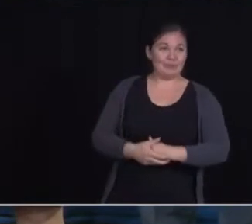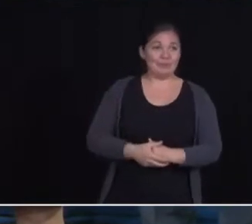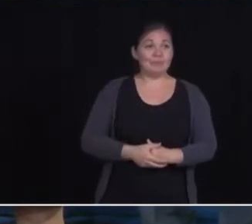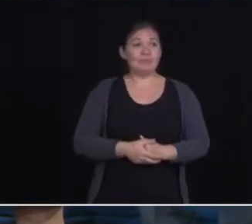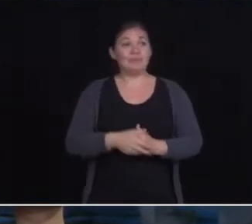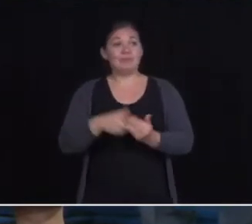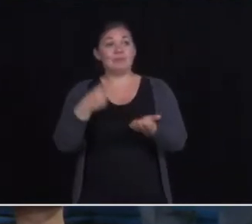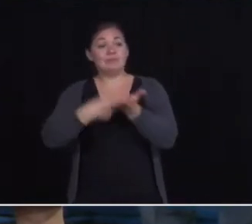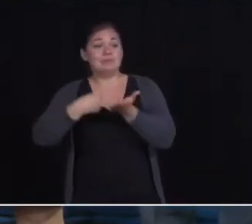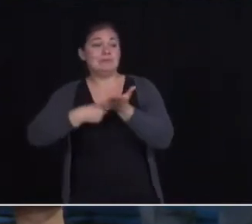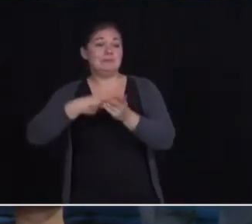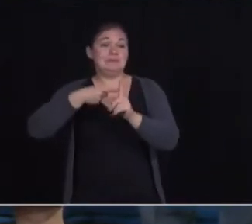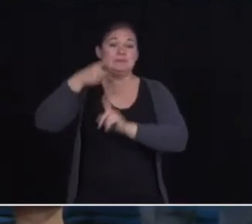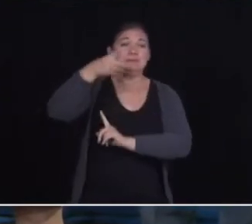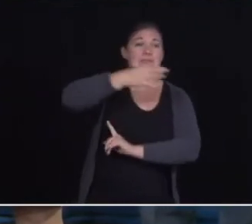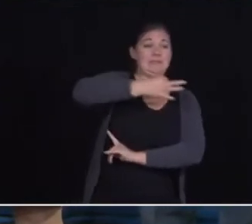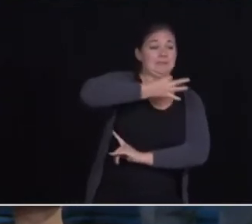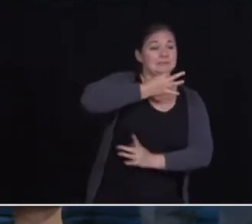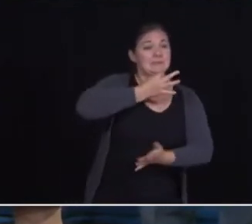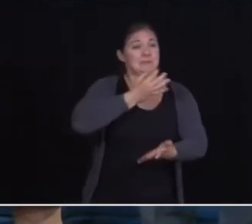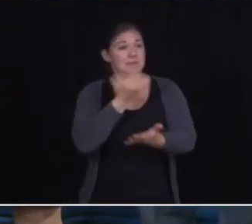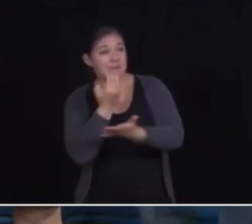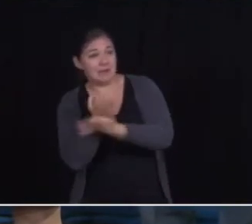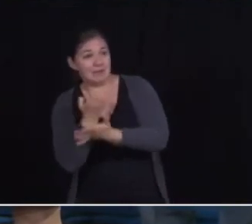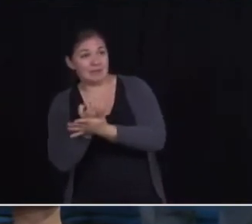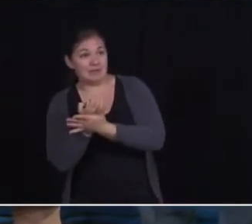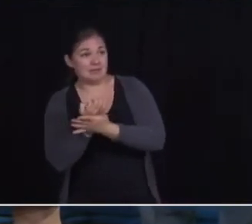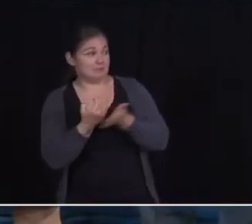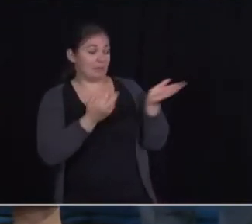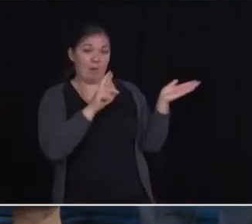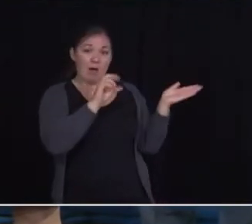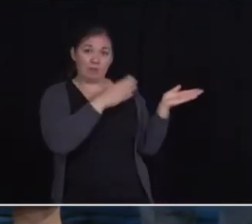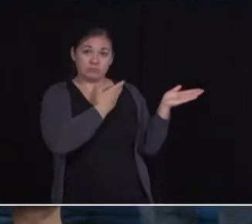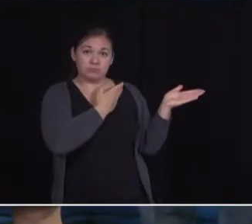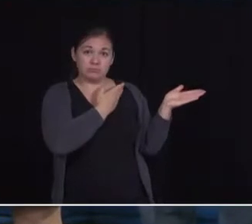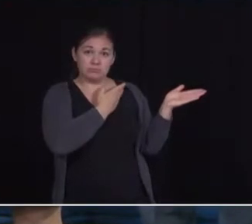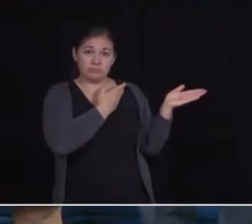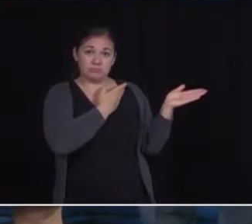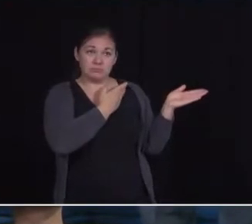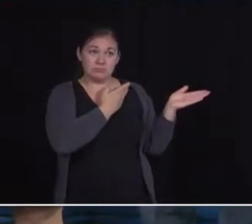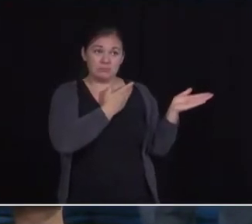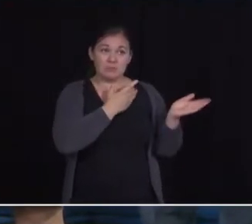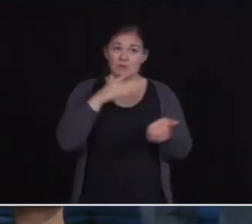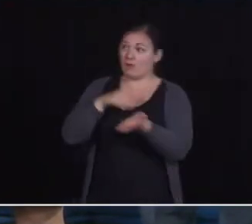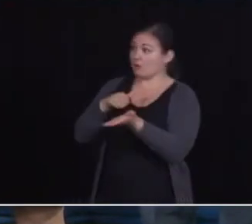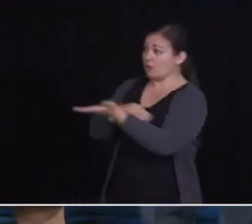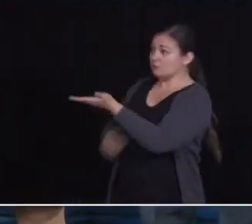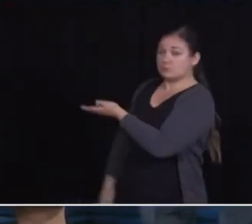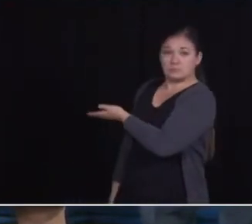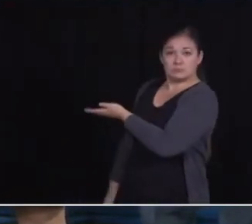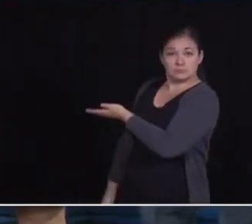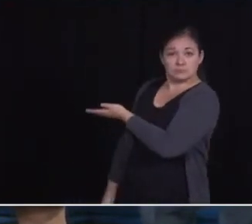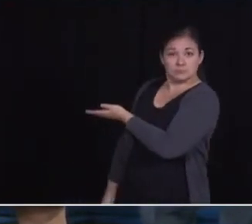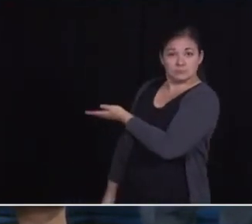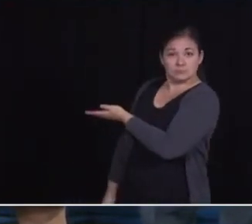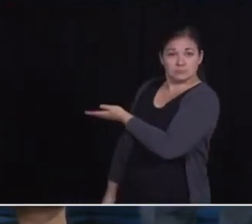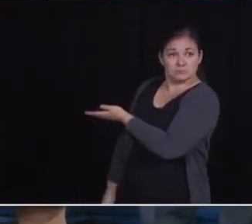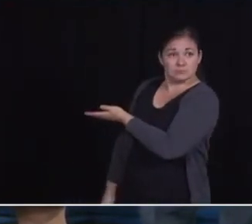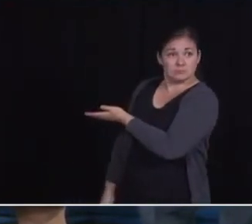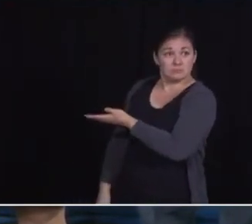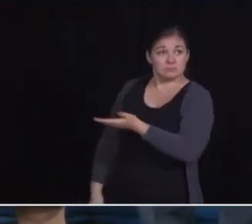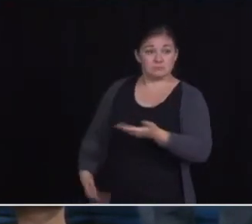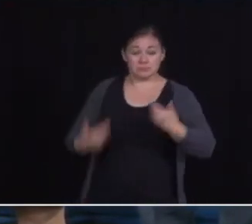Rod, is an expert, and I'm pretty good at when it comes to numbers and businesses. That's my forte, but I